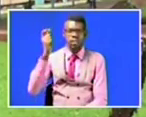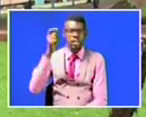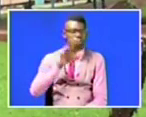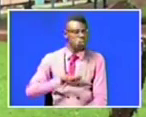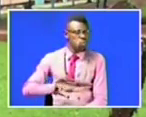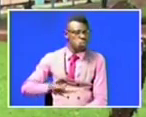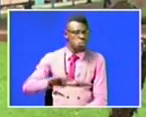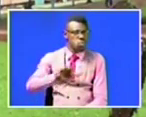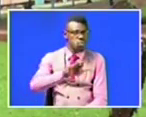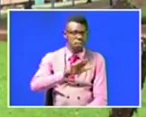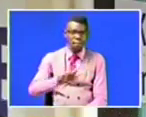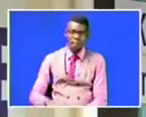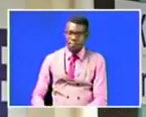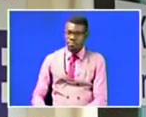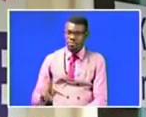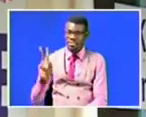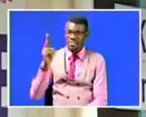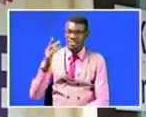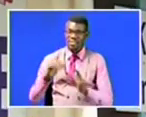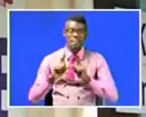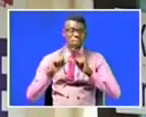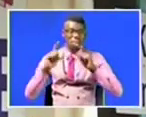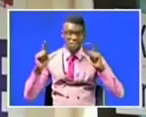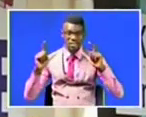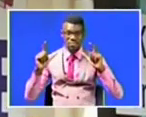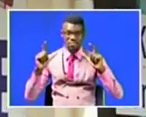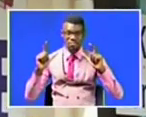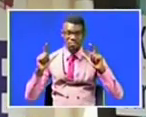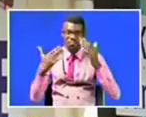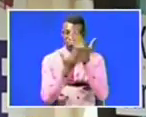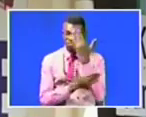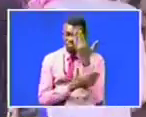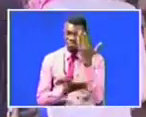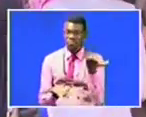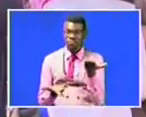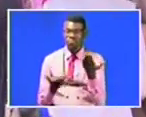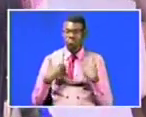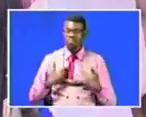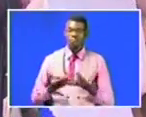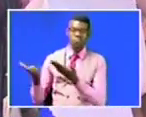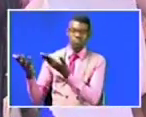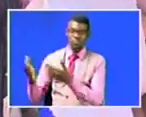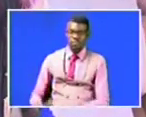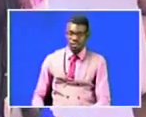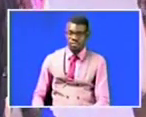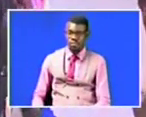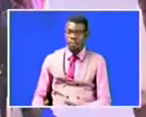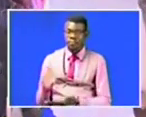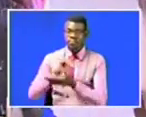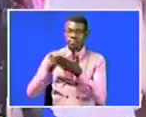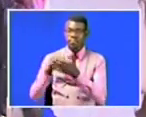that hosts the second largest community in the whole country in terms of population. The facility was officially opened